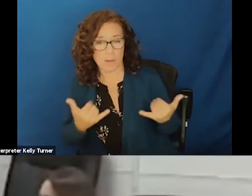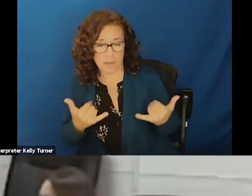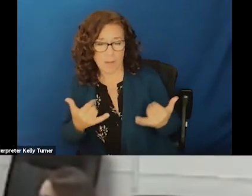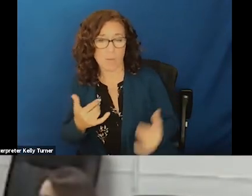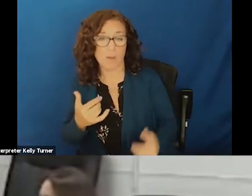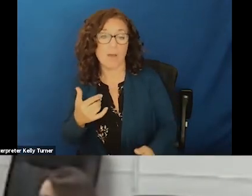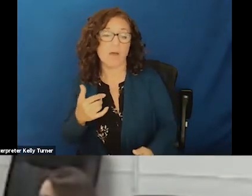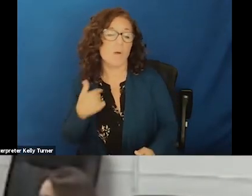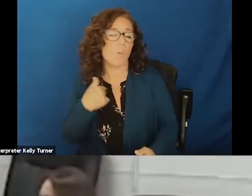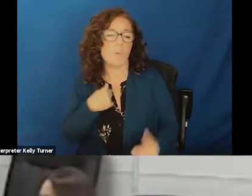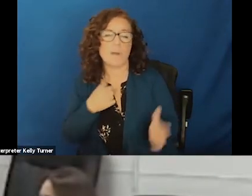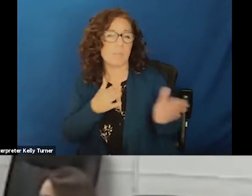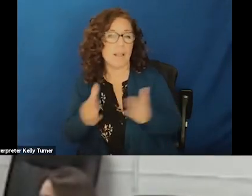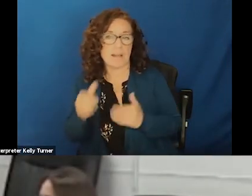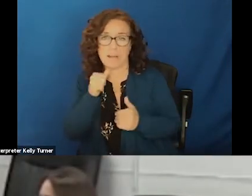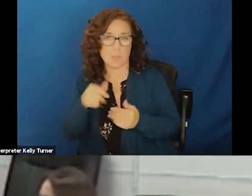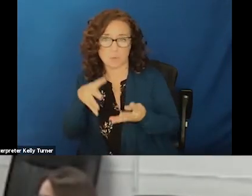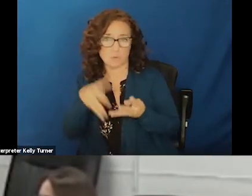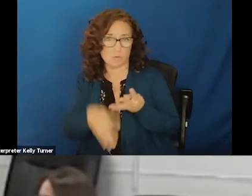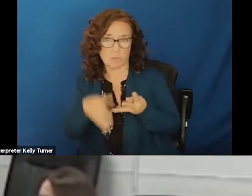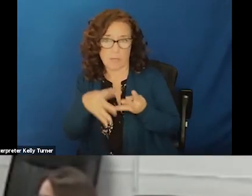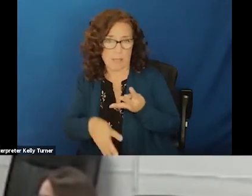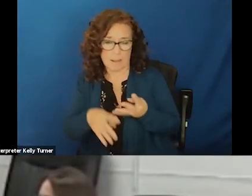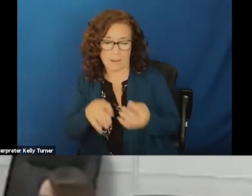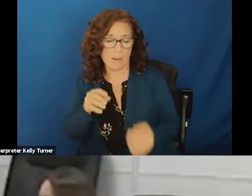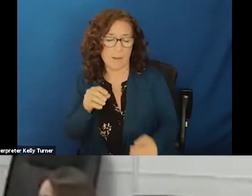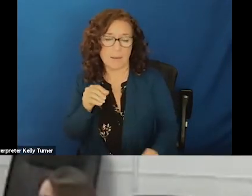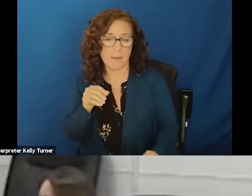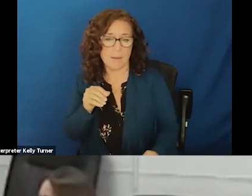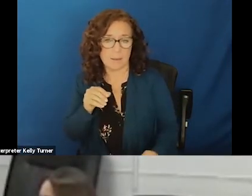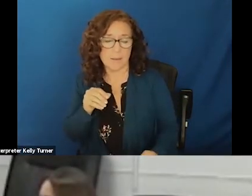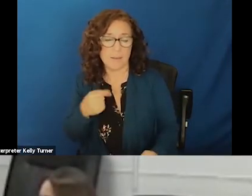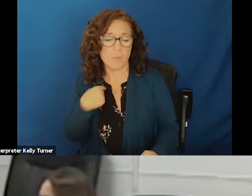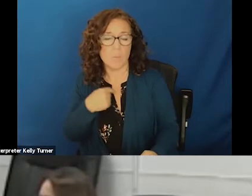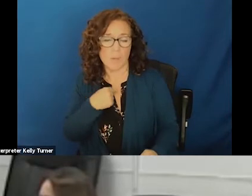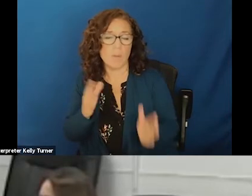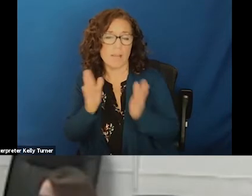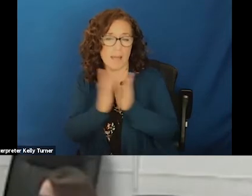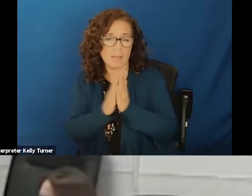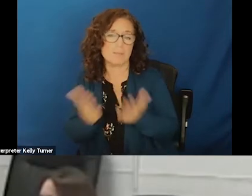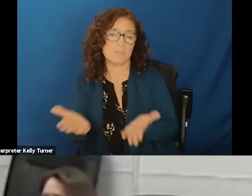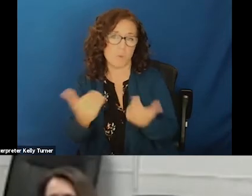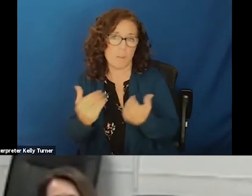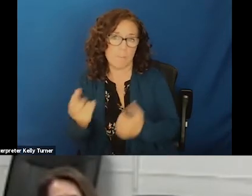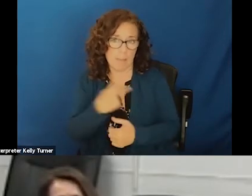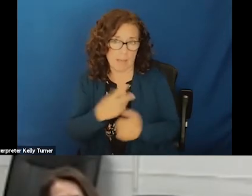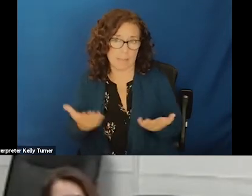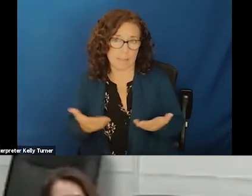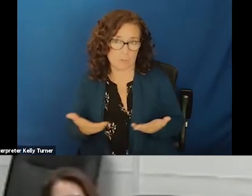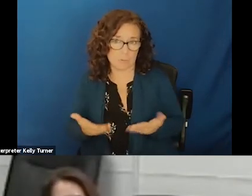those shredded, and we are going to have them returned to our facility here.